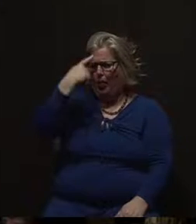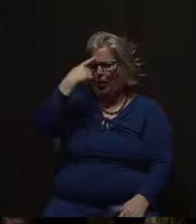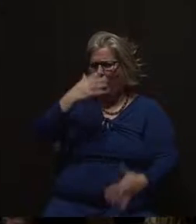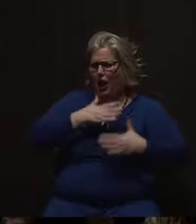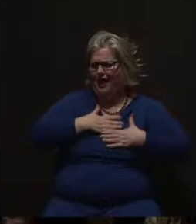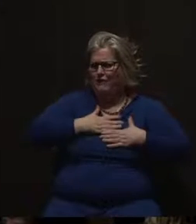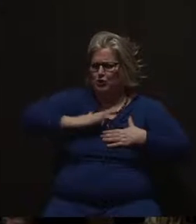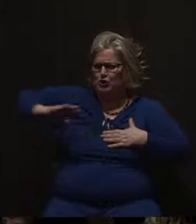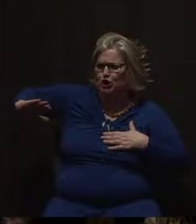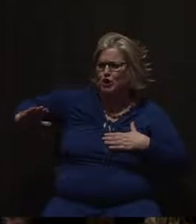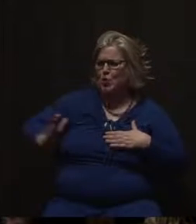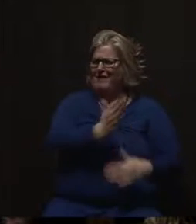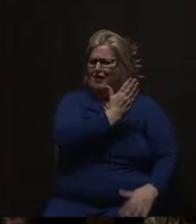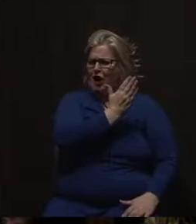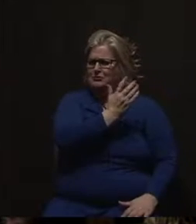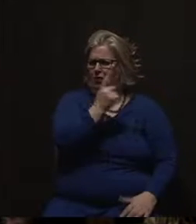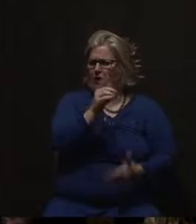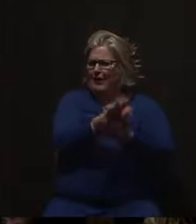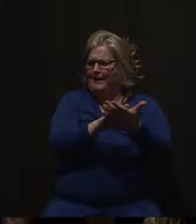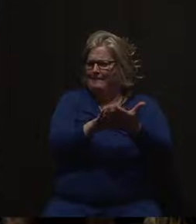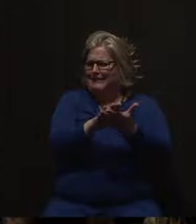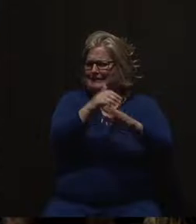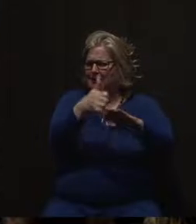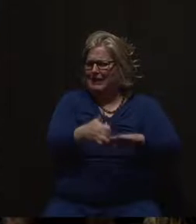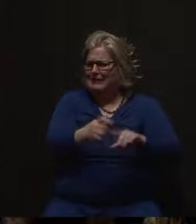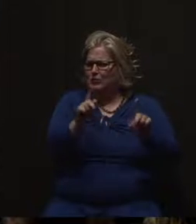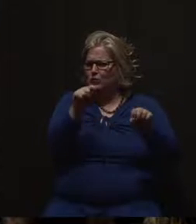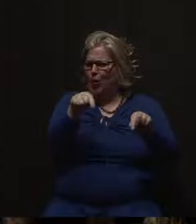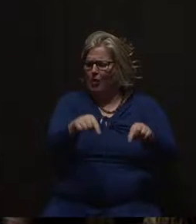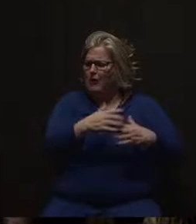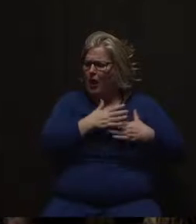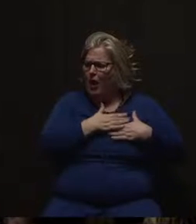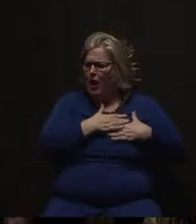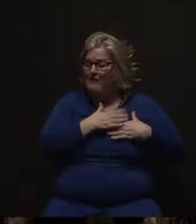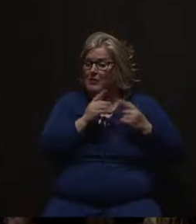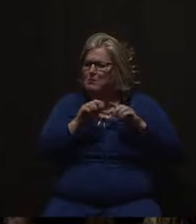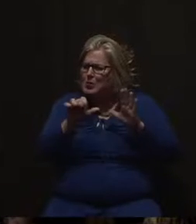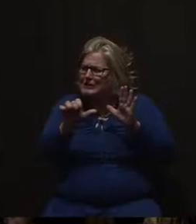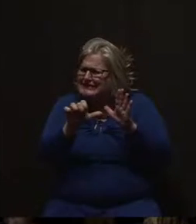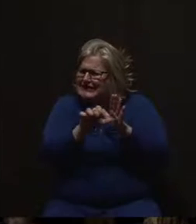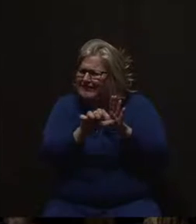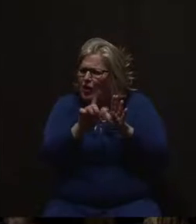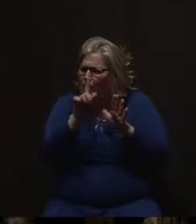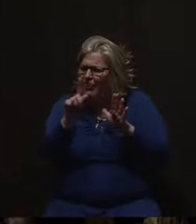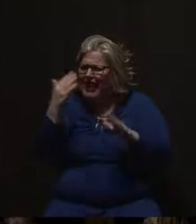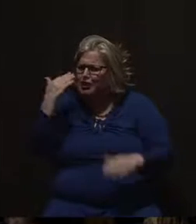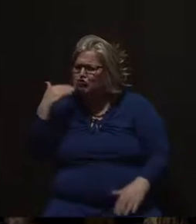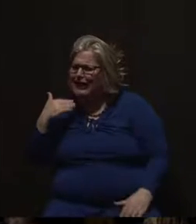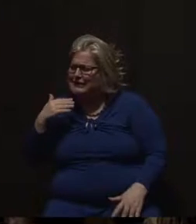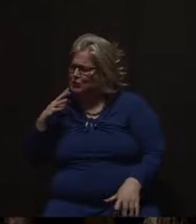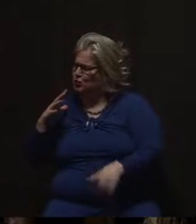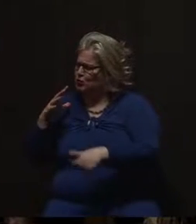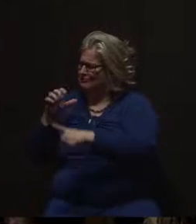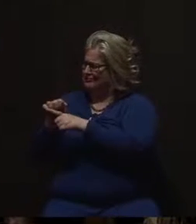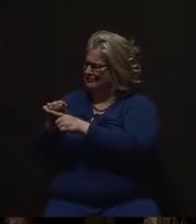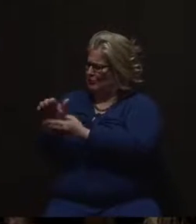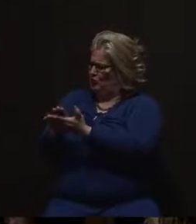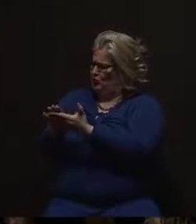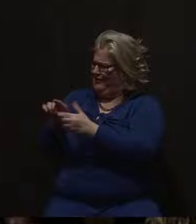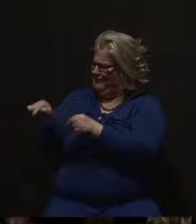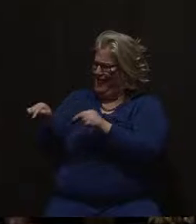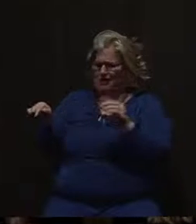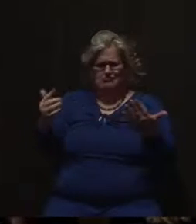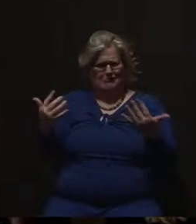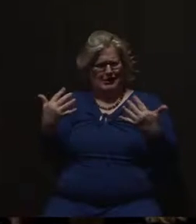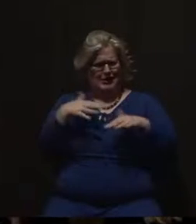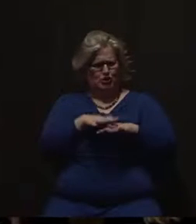So based on that, would you say there's something about love which is more difficult than race to integrate?